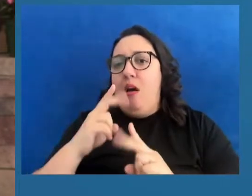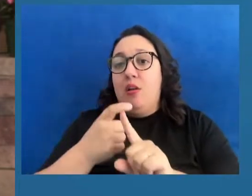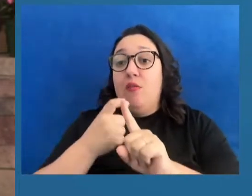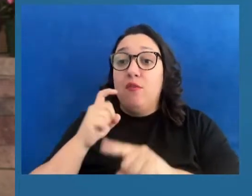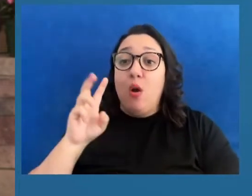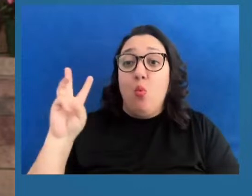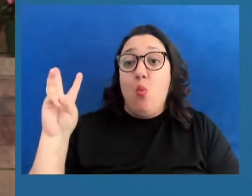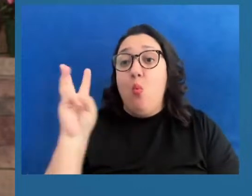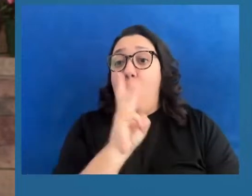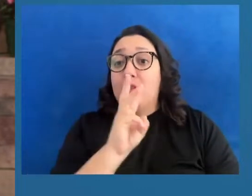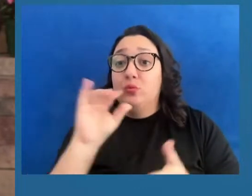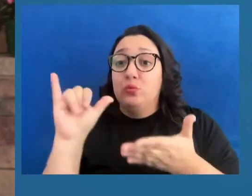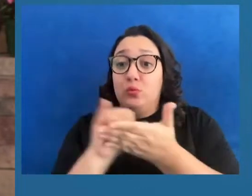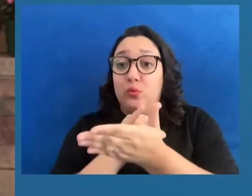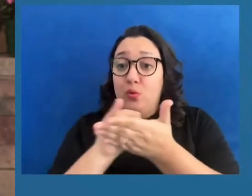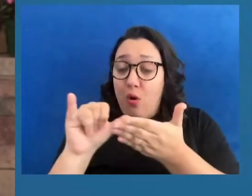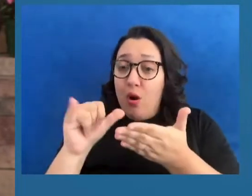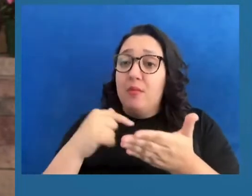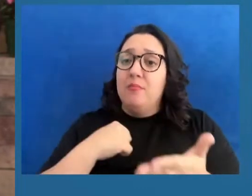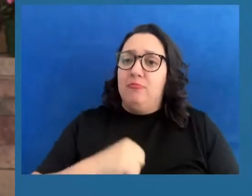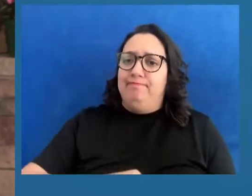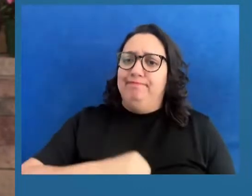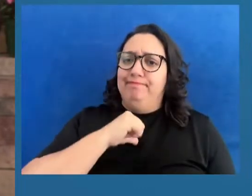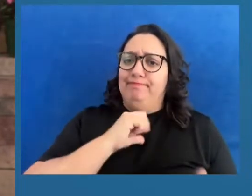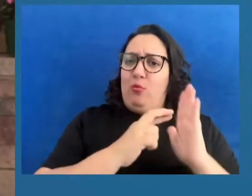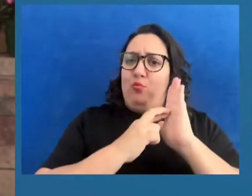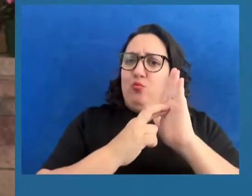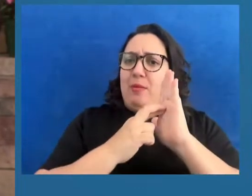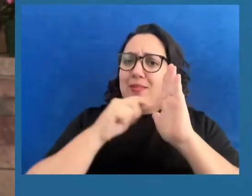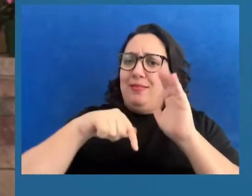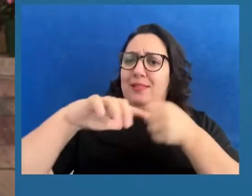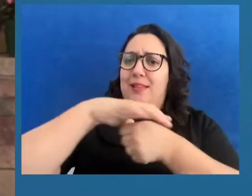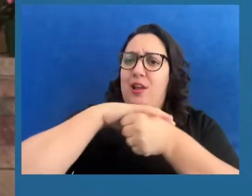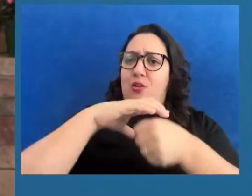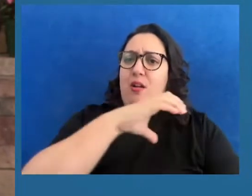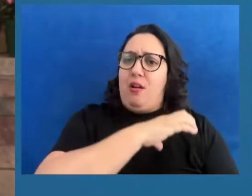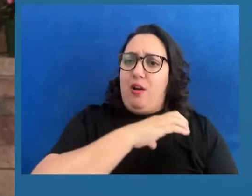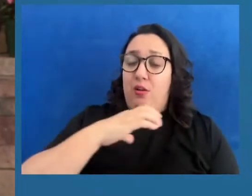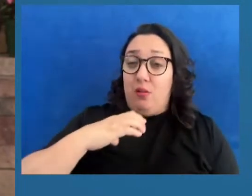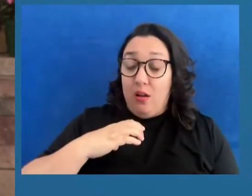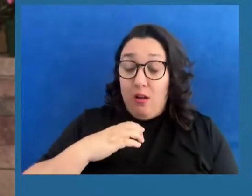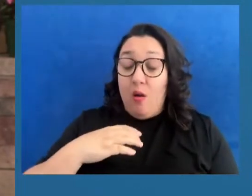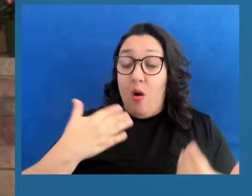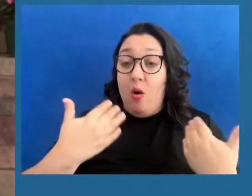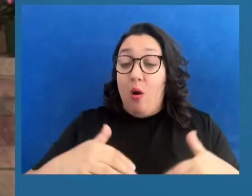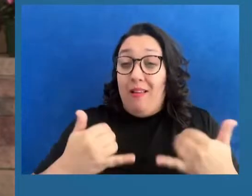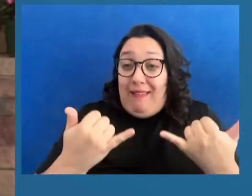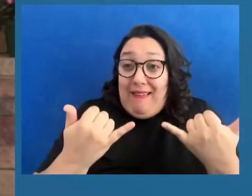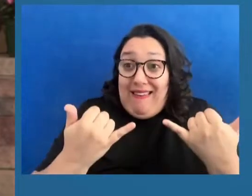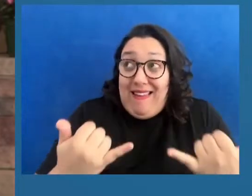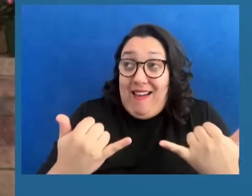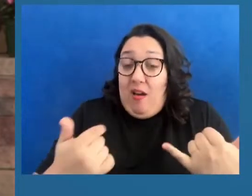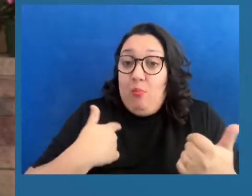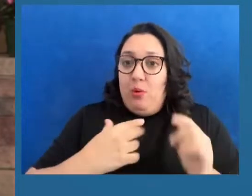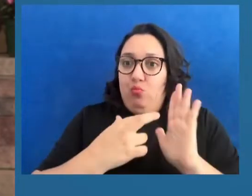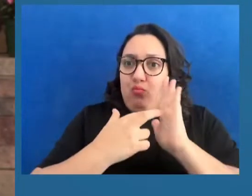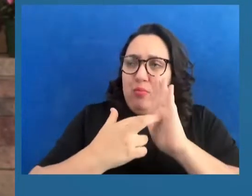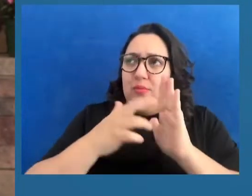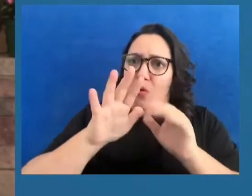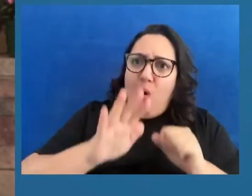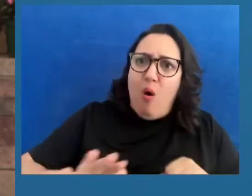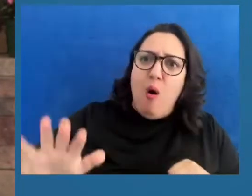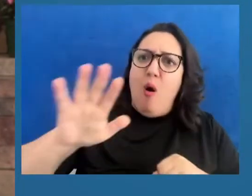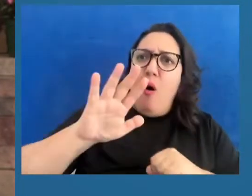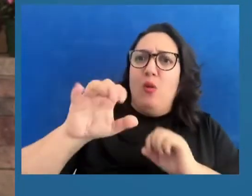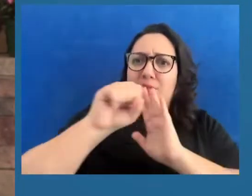proud to represent this area in Congress, but also now to be able to represent the entire state. And I'm so acutely aware